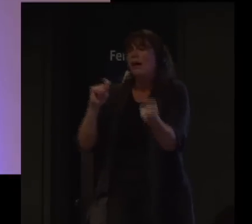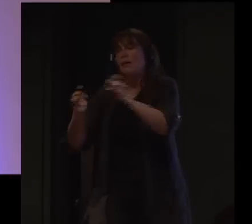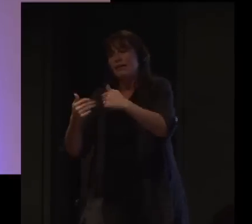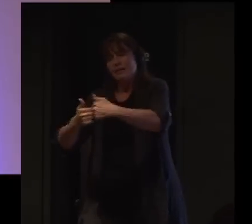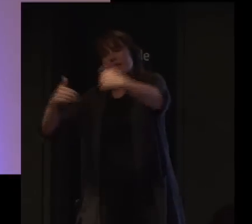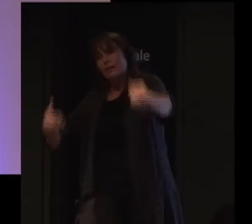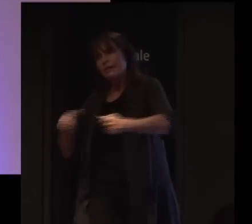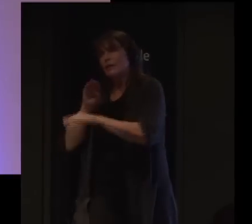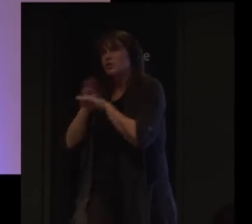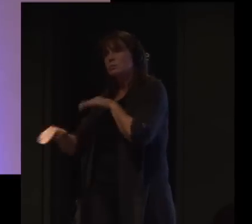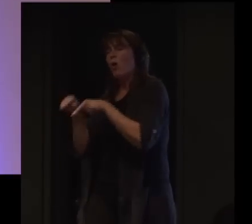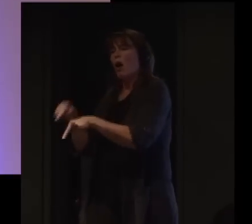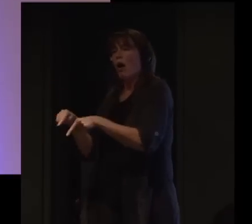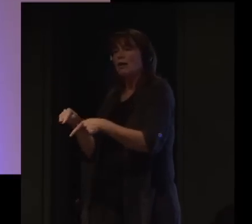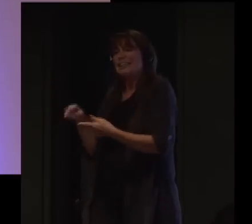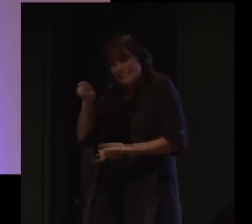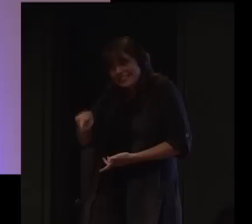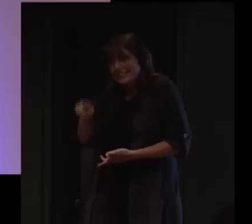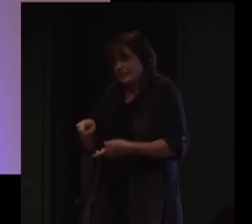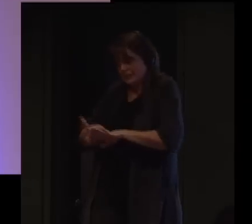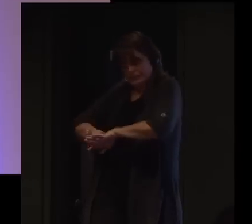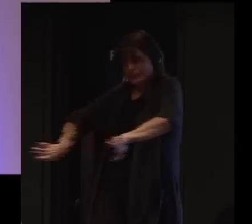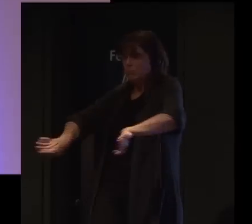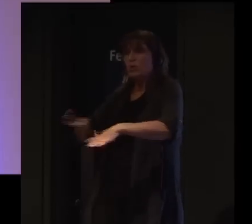it was needed to have a separate